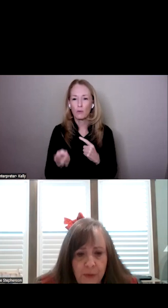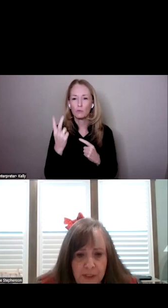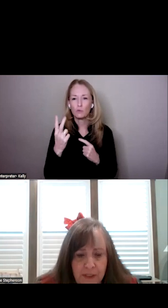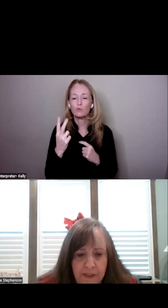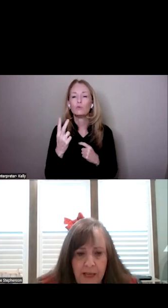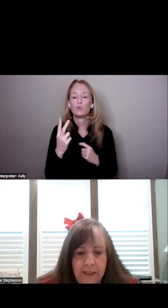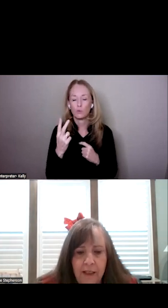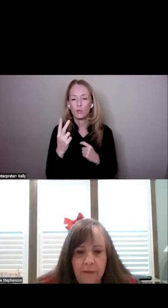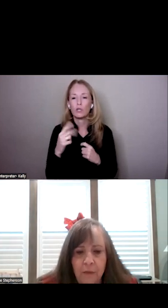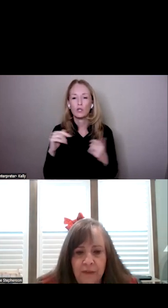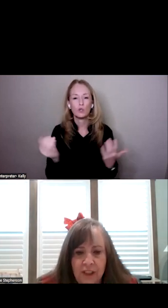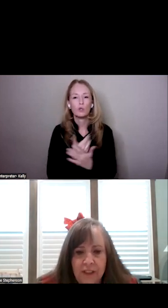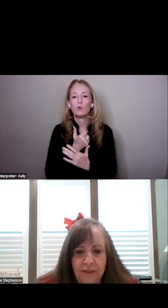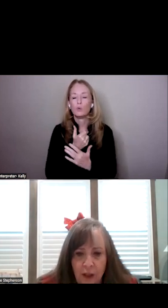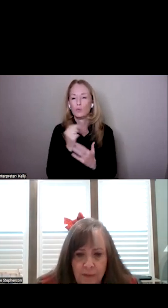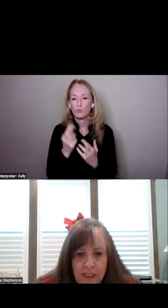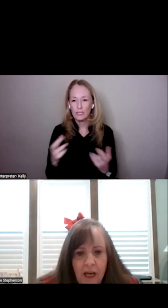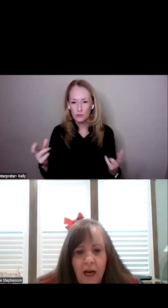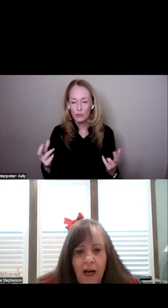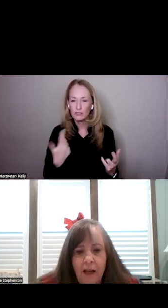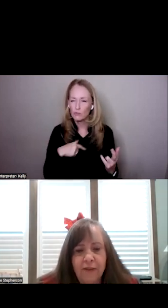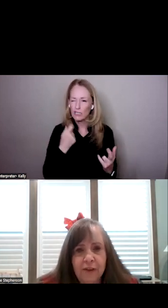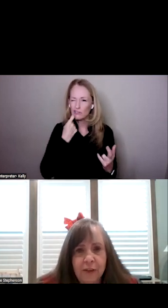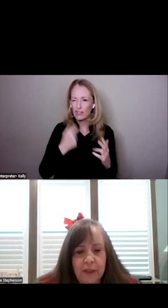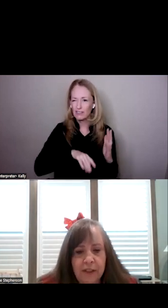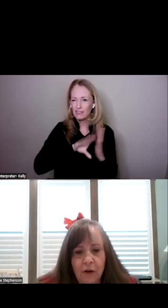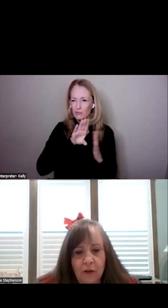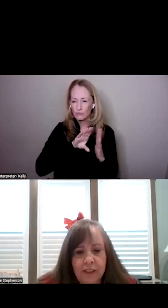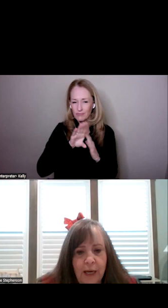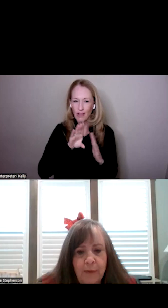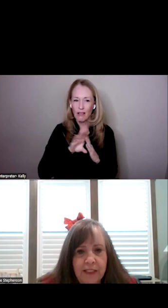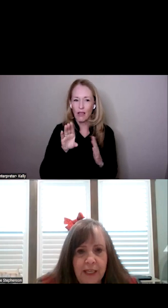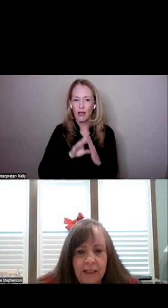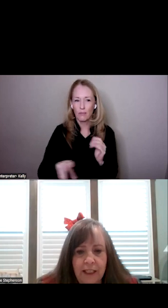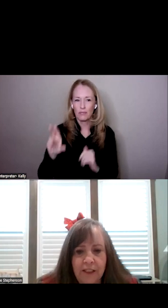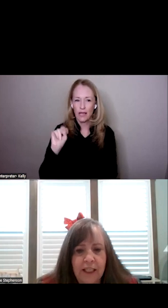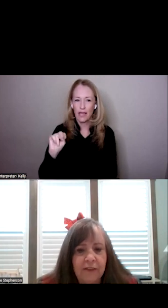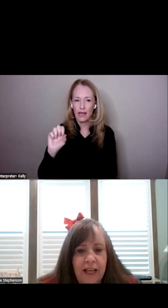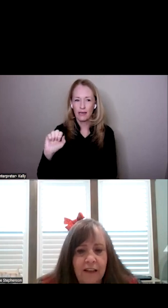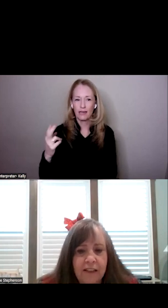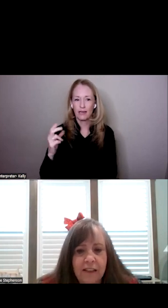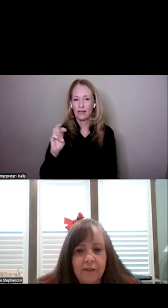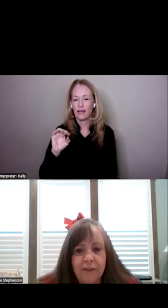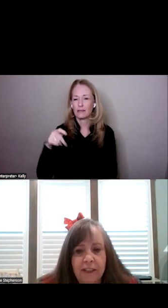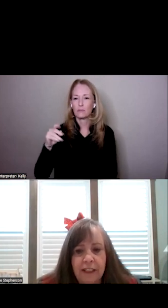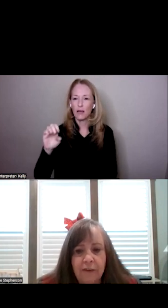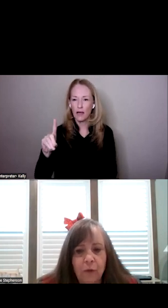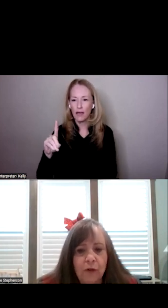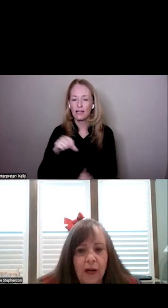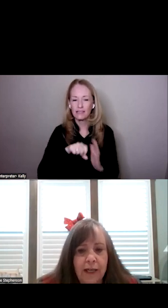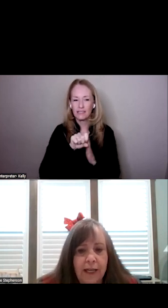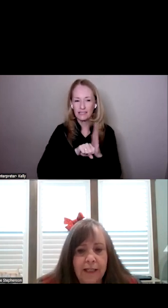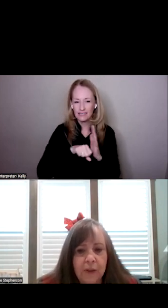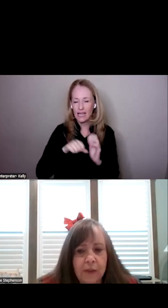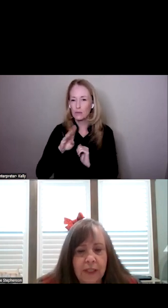NASHBID resources that we've just developed. The first one is called the State-by-State Legislative Analysis of Funding